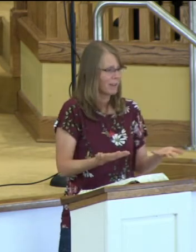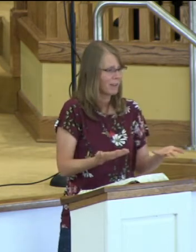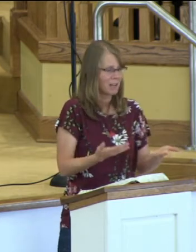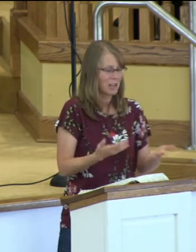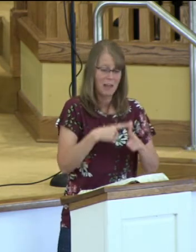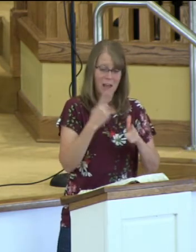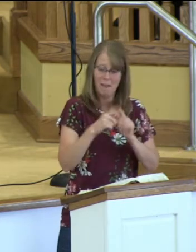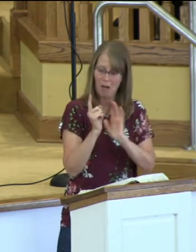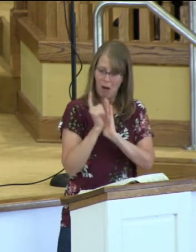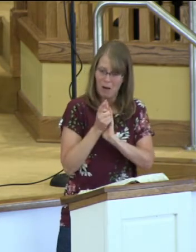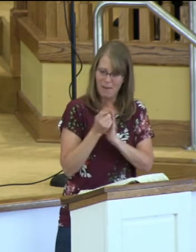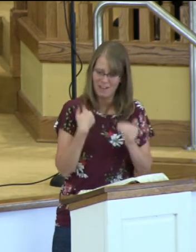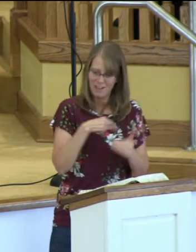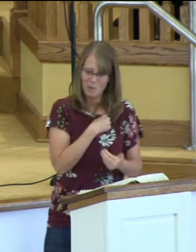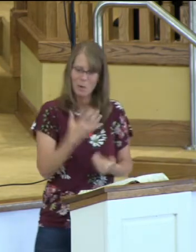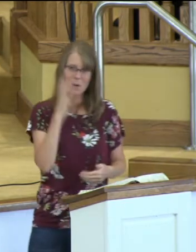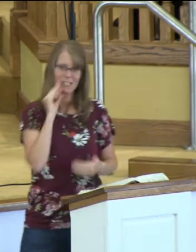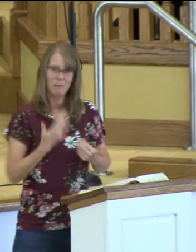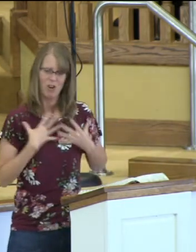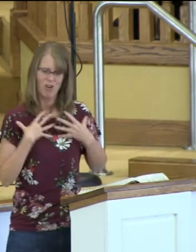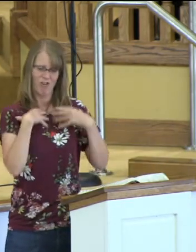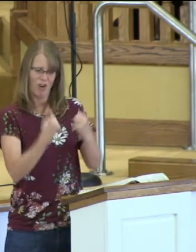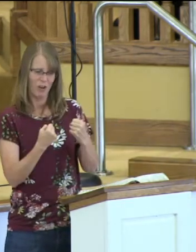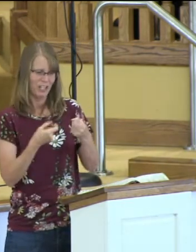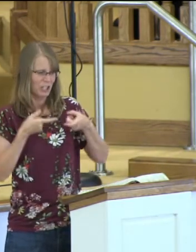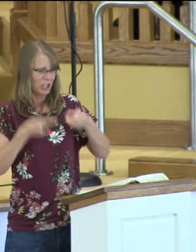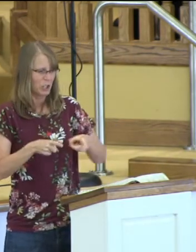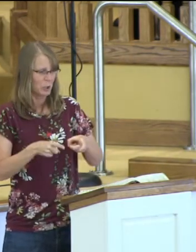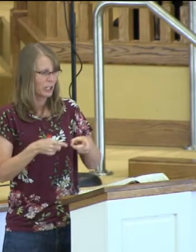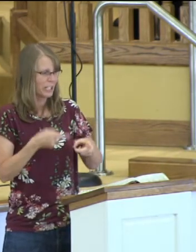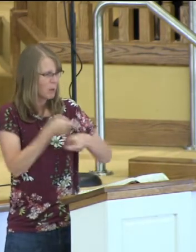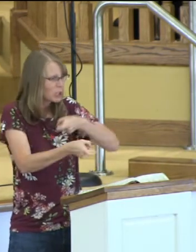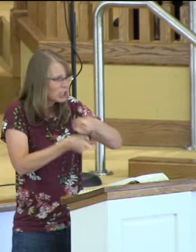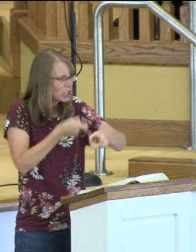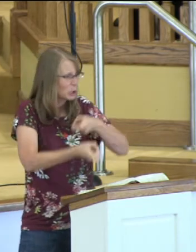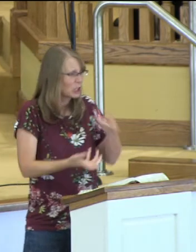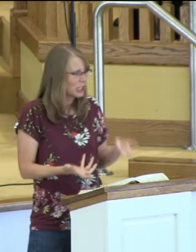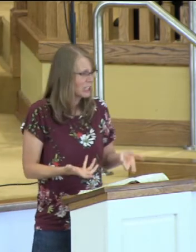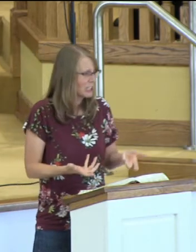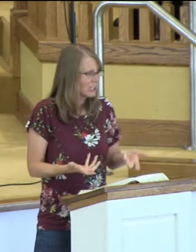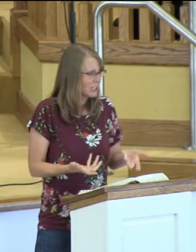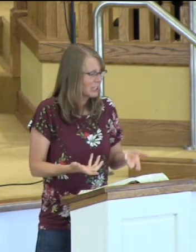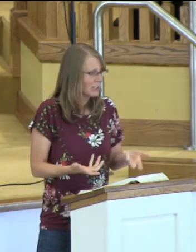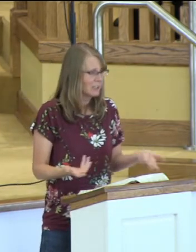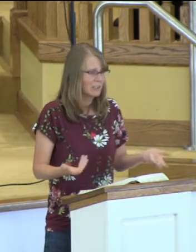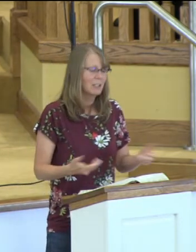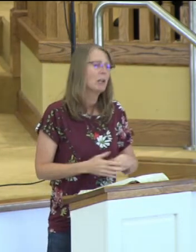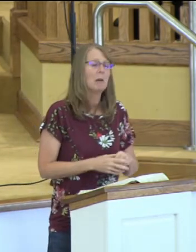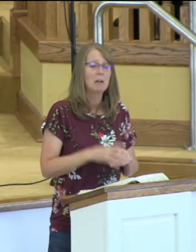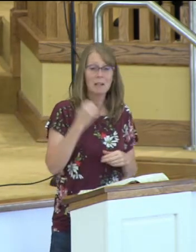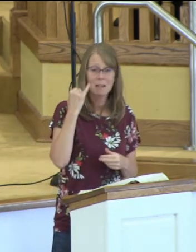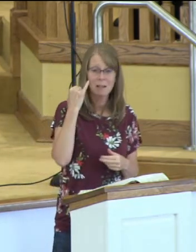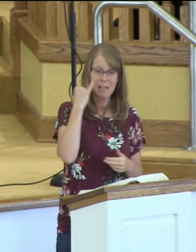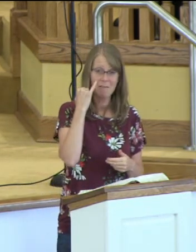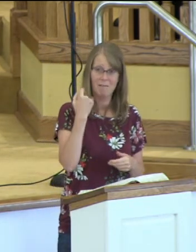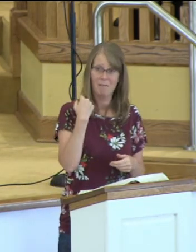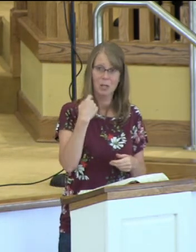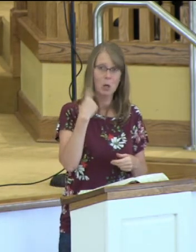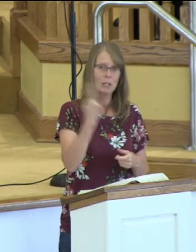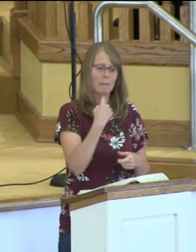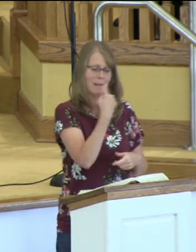have courage from somewhere and do it in the midst of opposition? In the midst of persecution? In the midst of, okay, if you continue this, you're going to